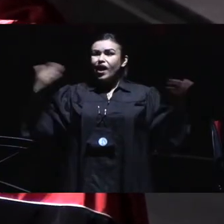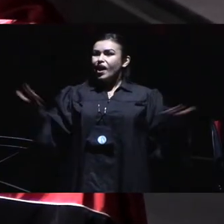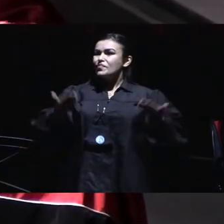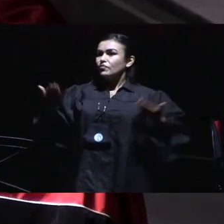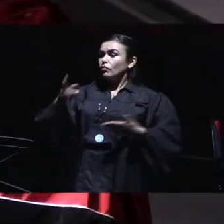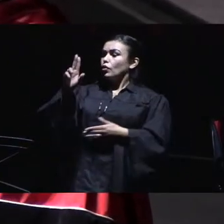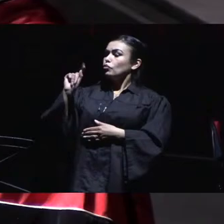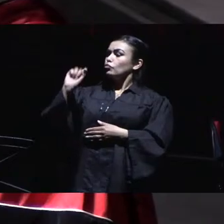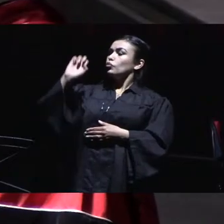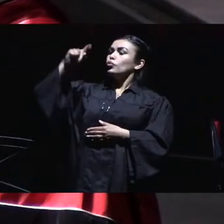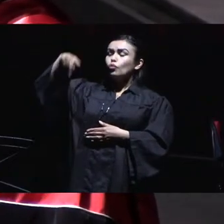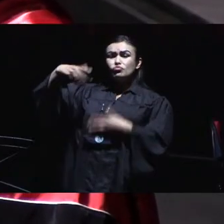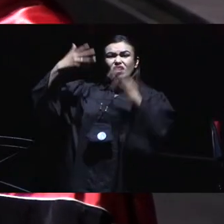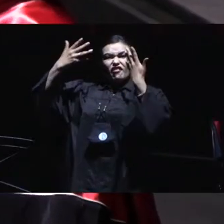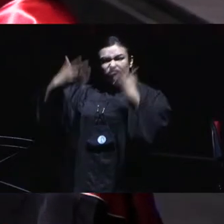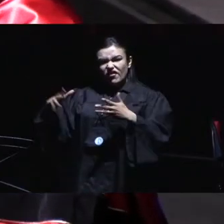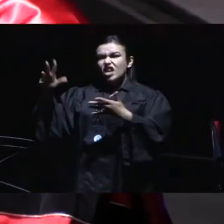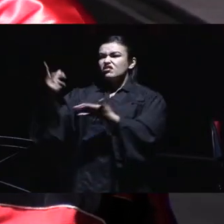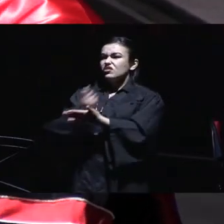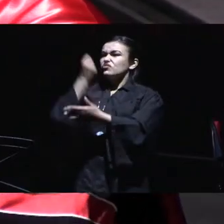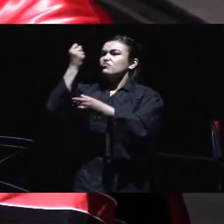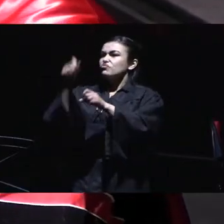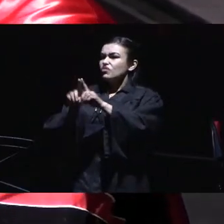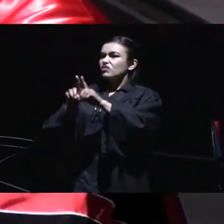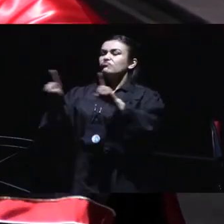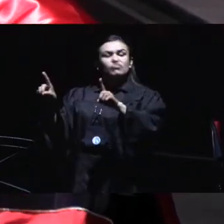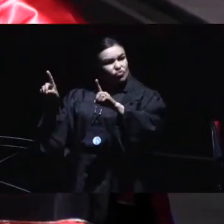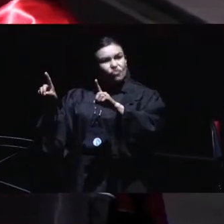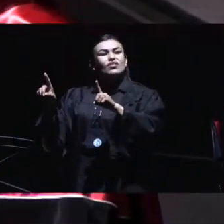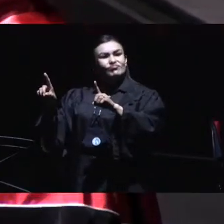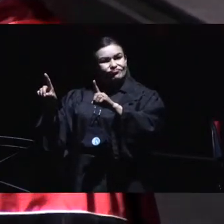earn my degree.